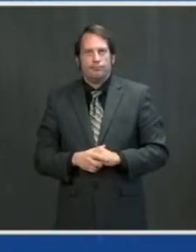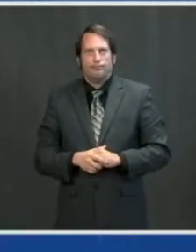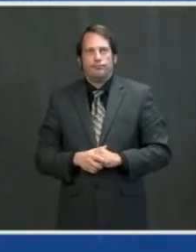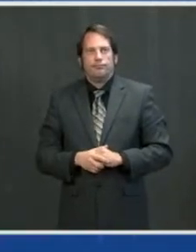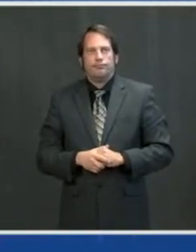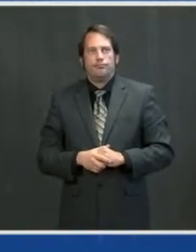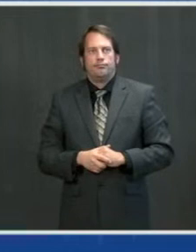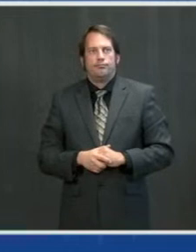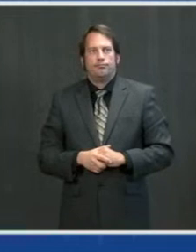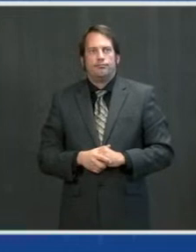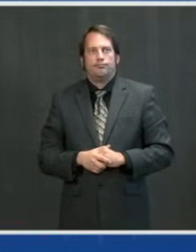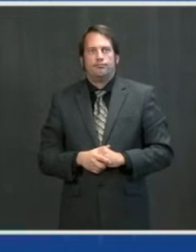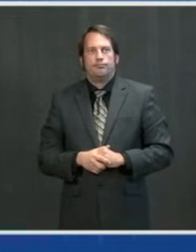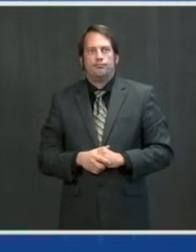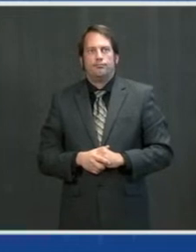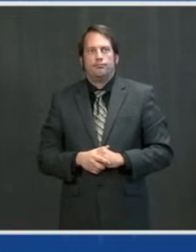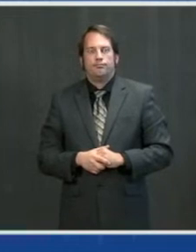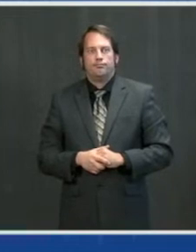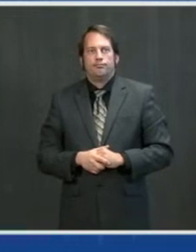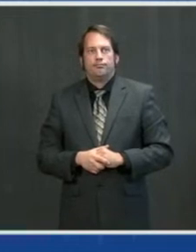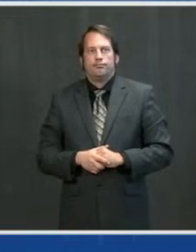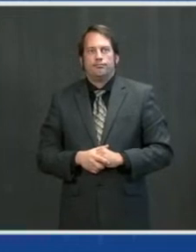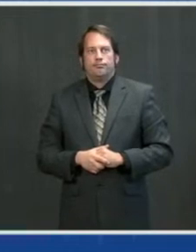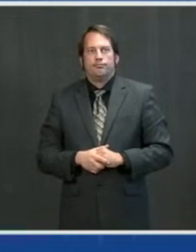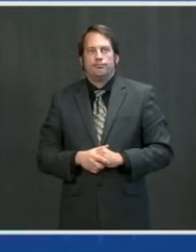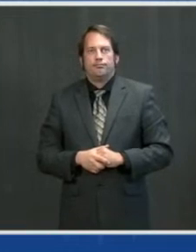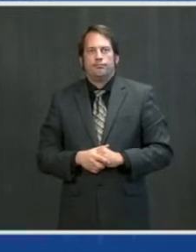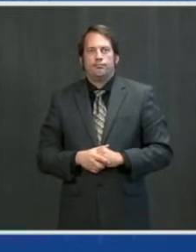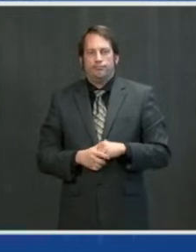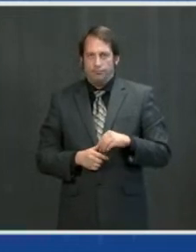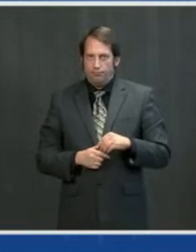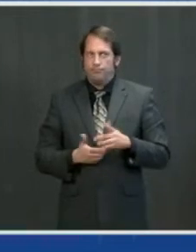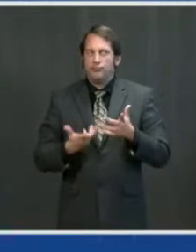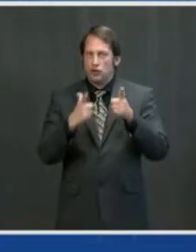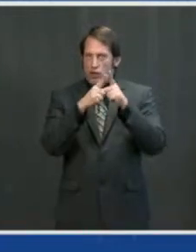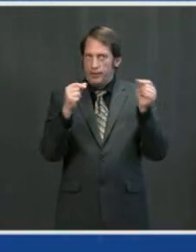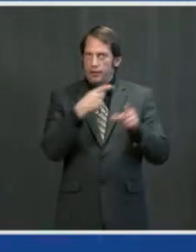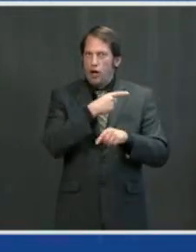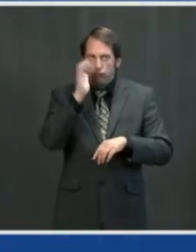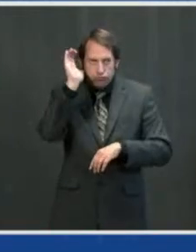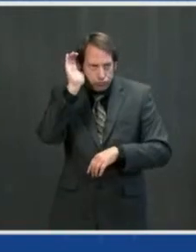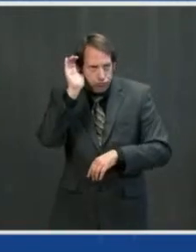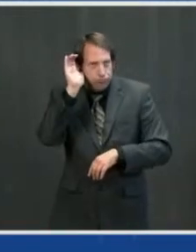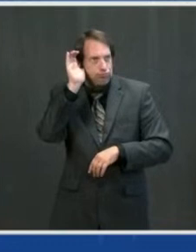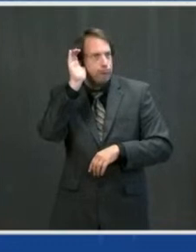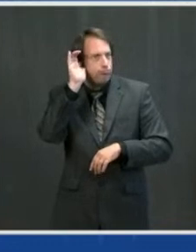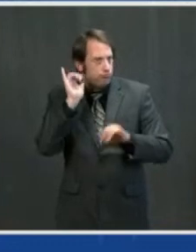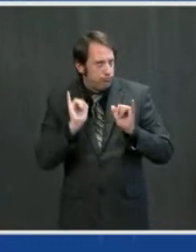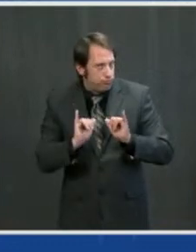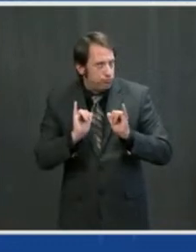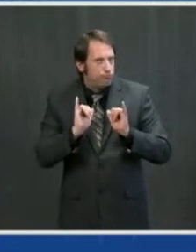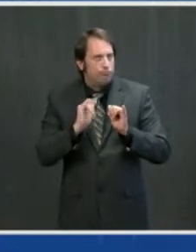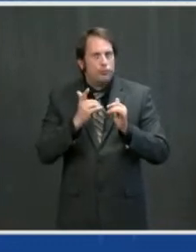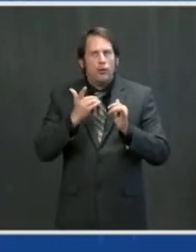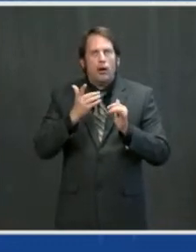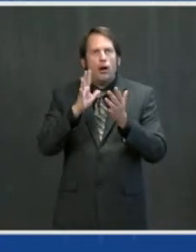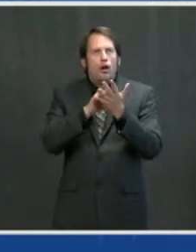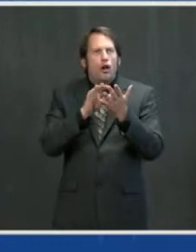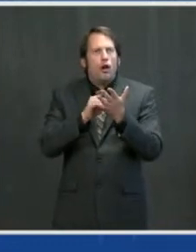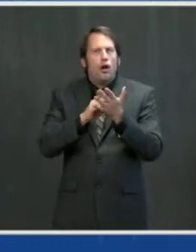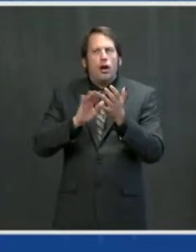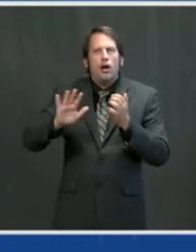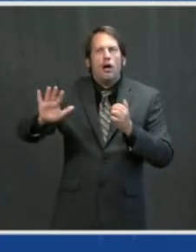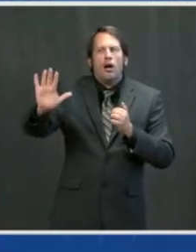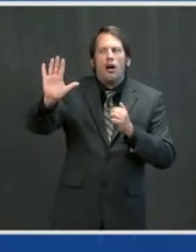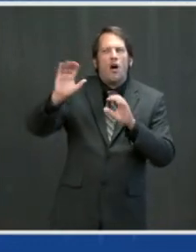Japan is listening to and learning from WHO and experts, doing everything possible to